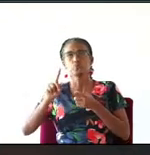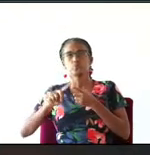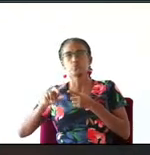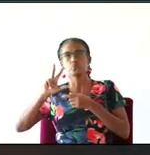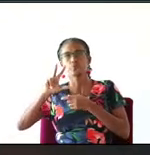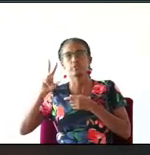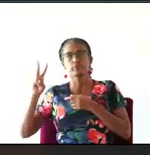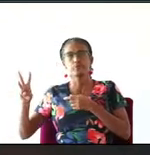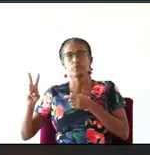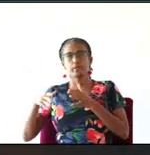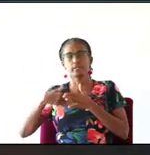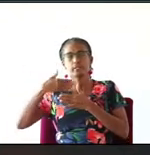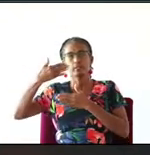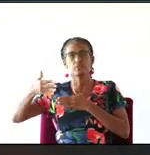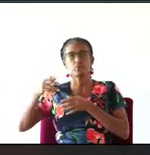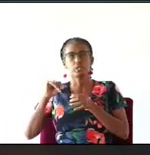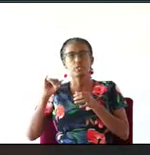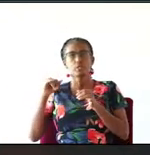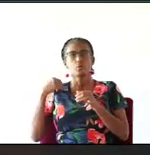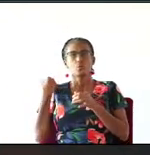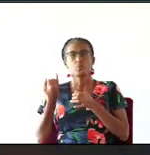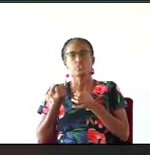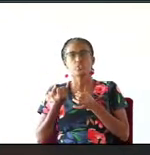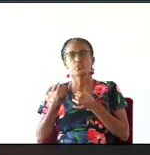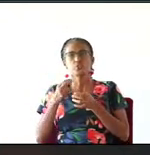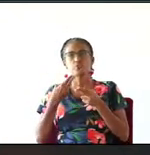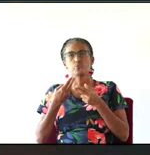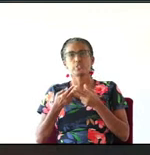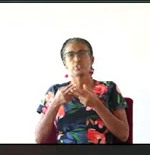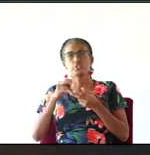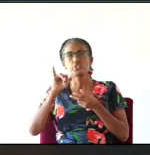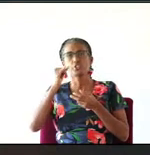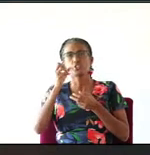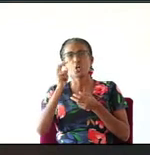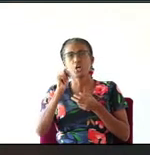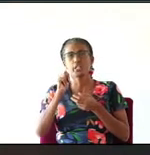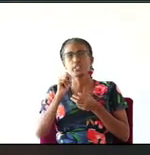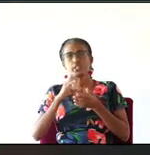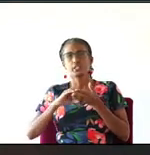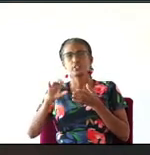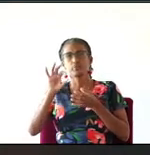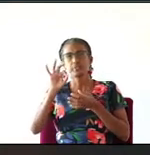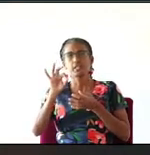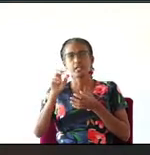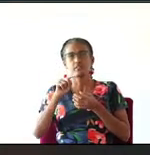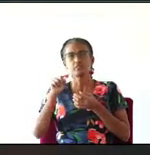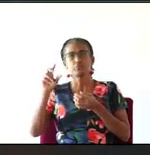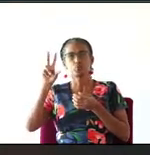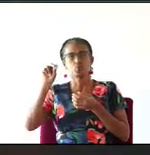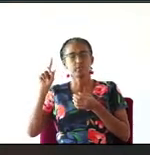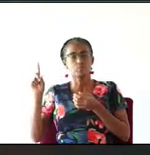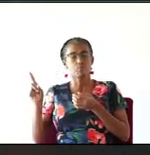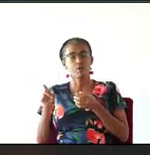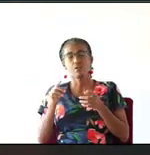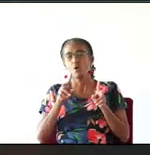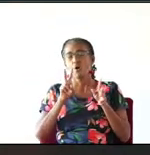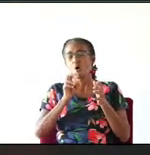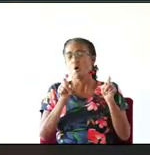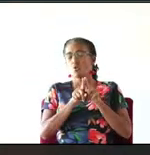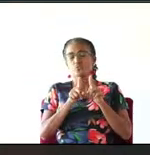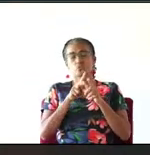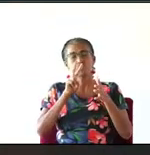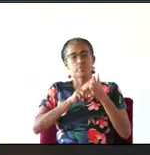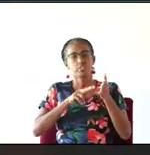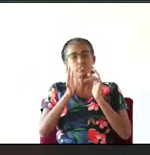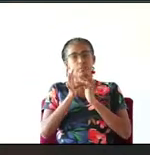20, and 21. After all, reading the Bible 100 times is better than reading it 99